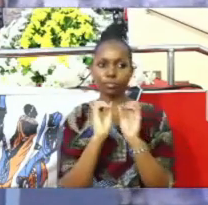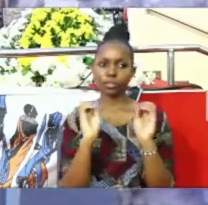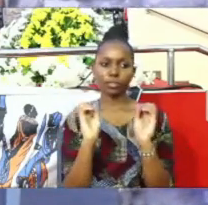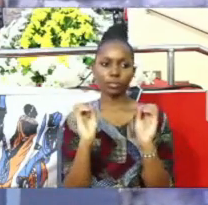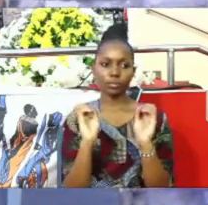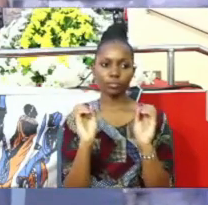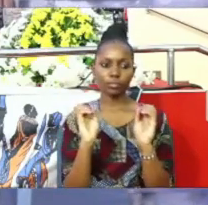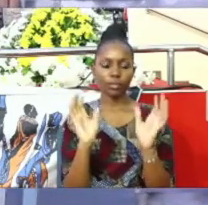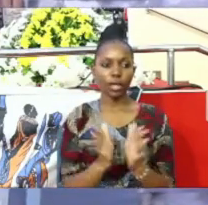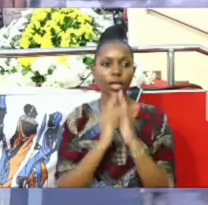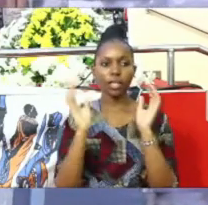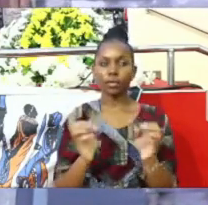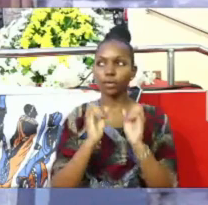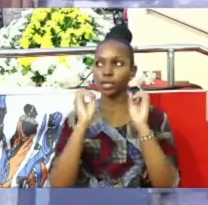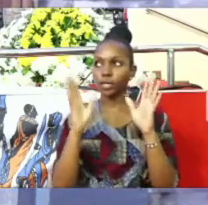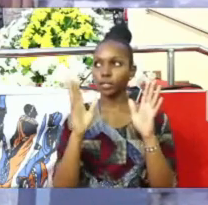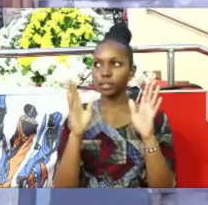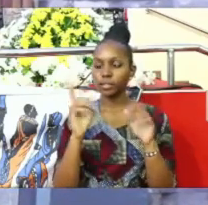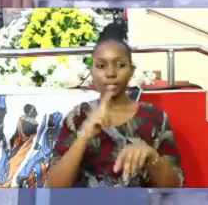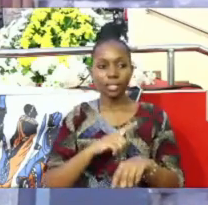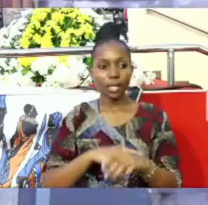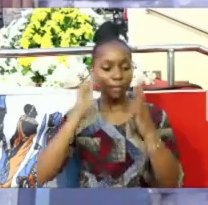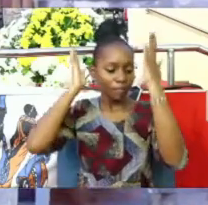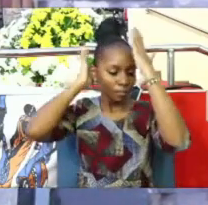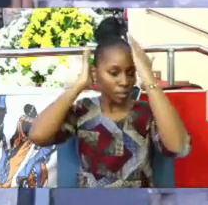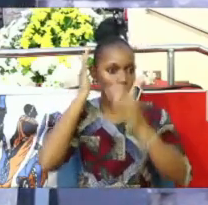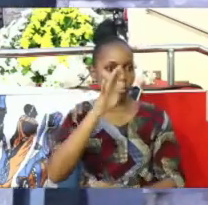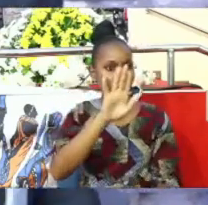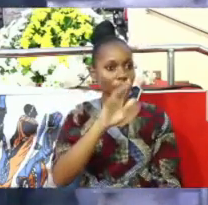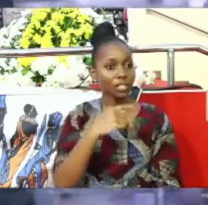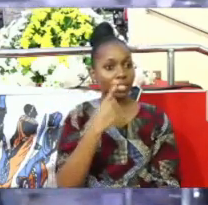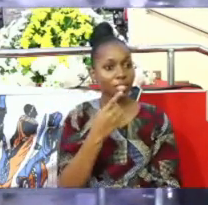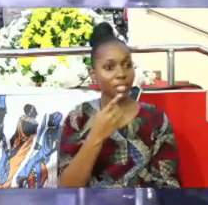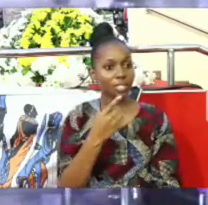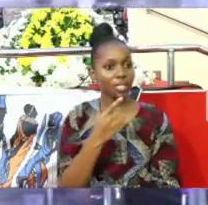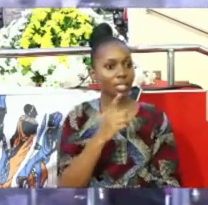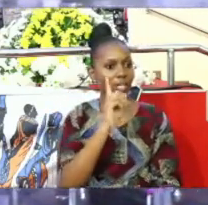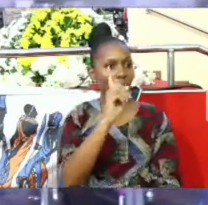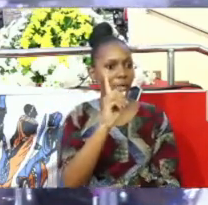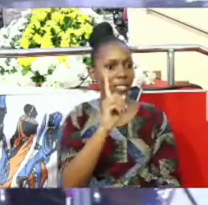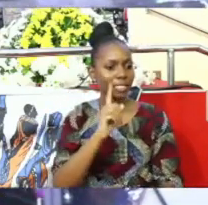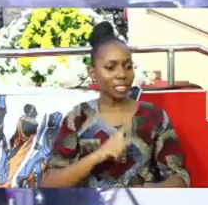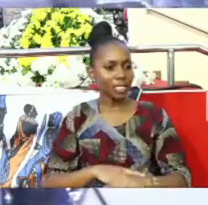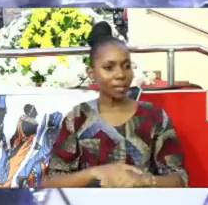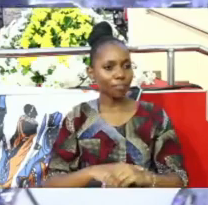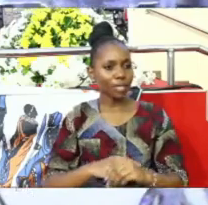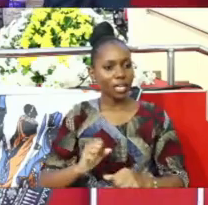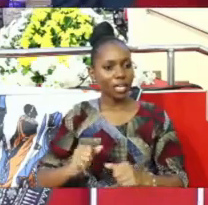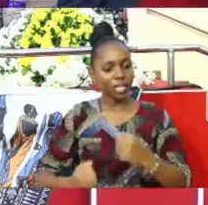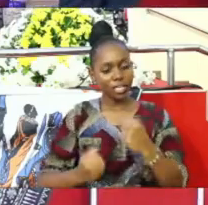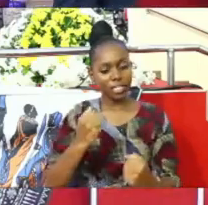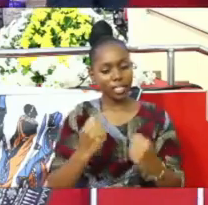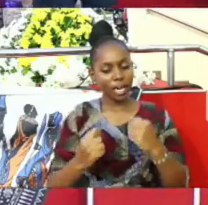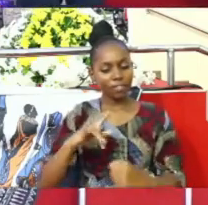Hallelujah. Hallelujah. When your bishop tells you that he was a pilot. Askofu akikwambia kwamba alikuwa piloti.